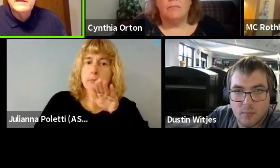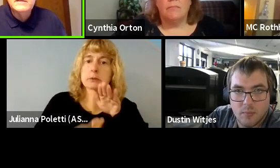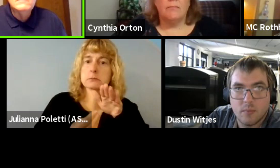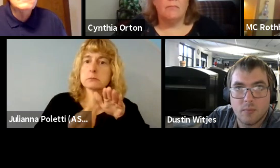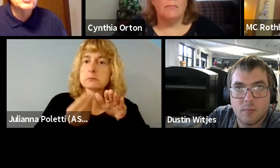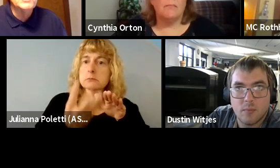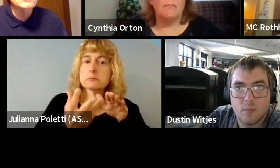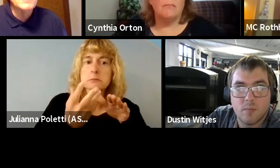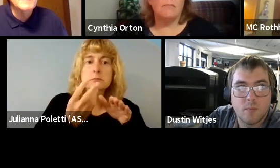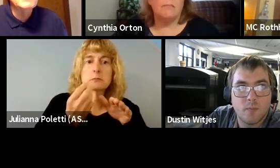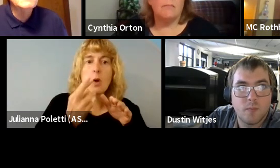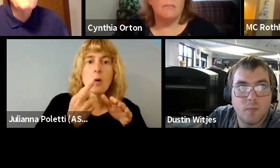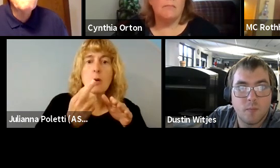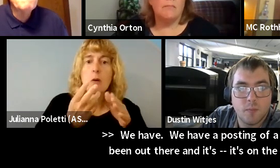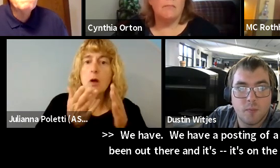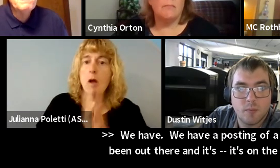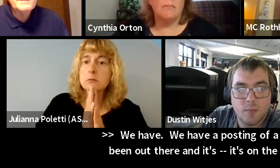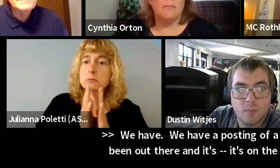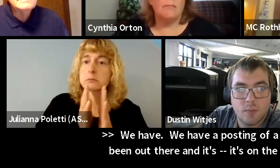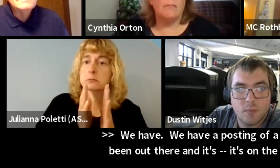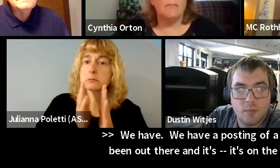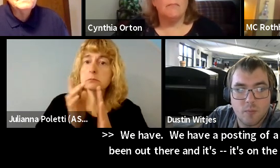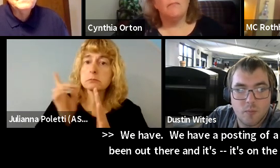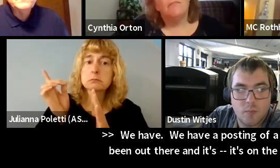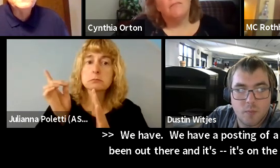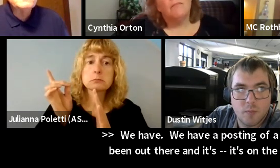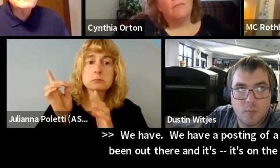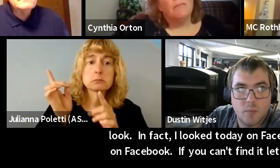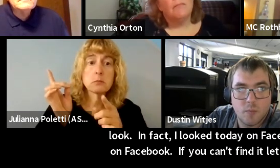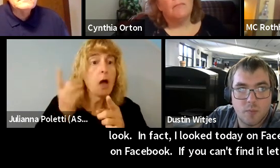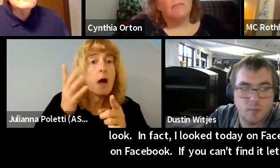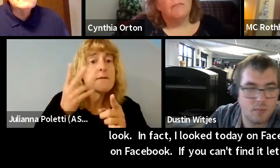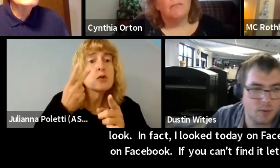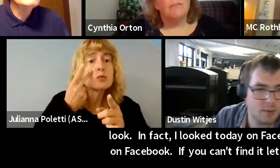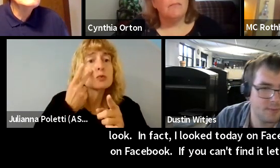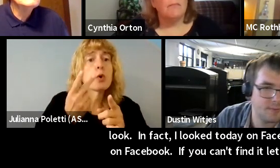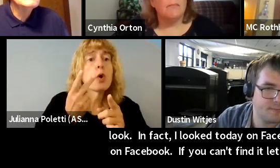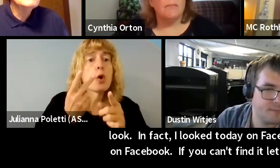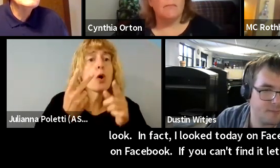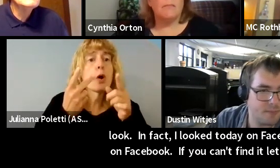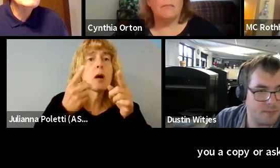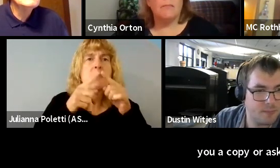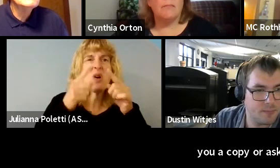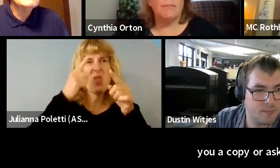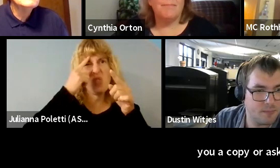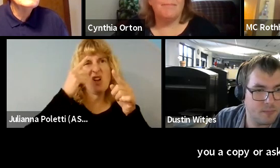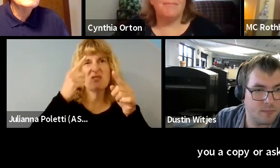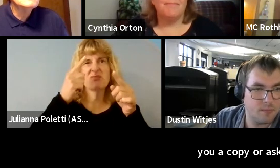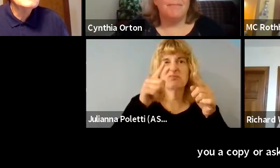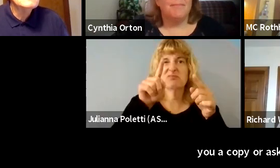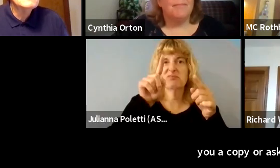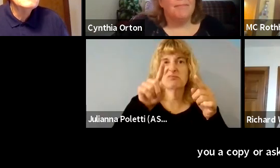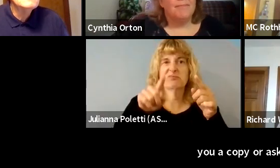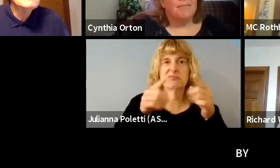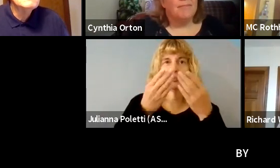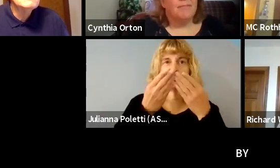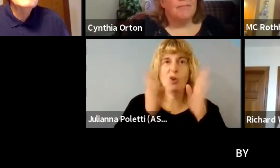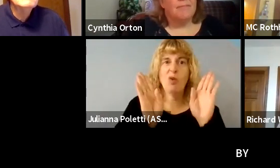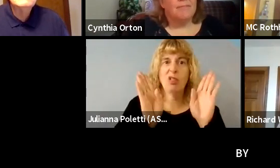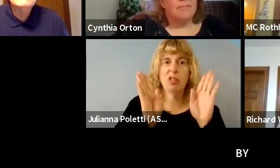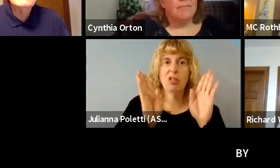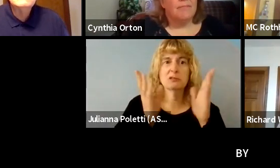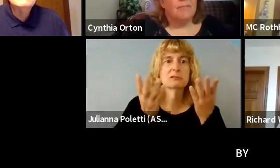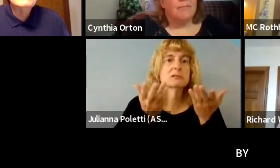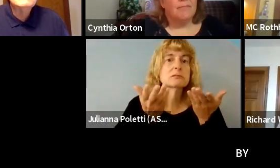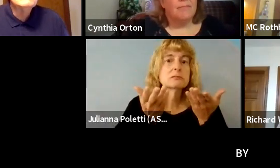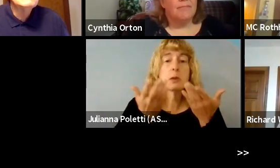No, I've seen it. I was just thinking it was kind of general, but maybe that's the